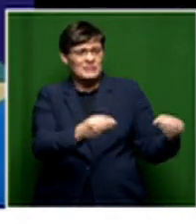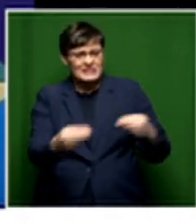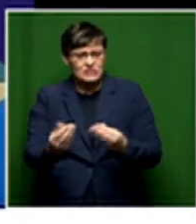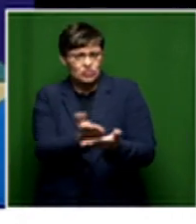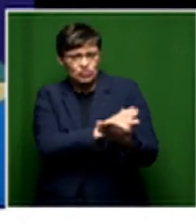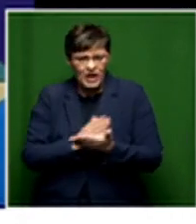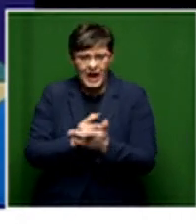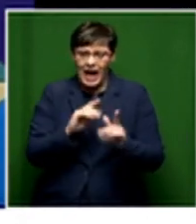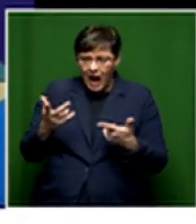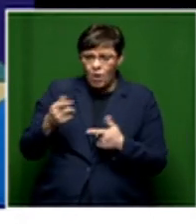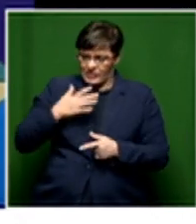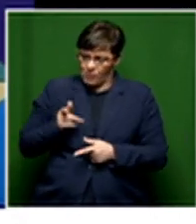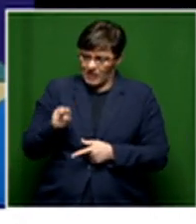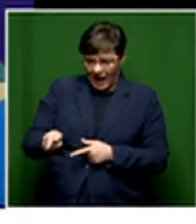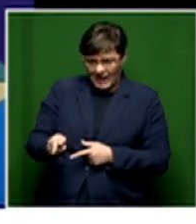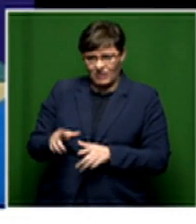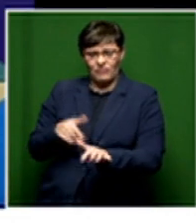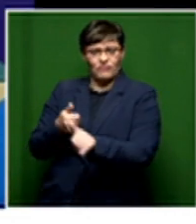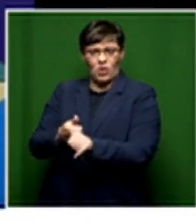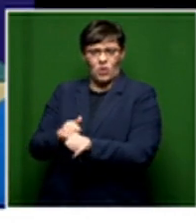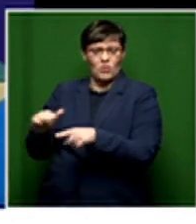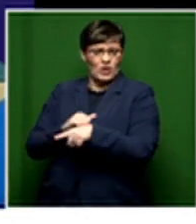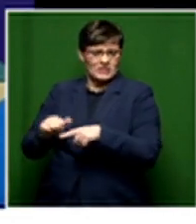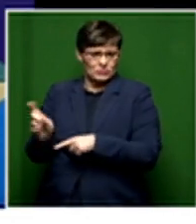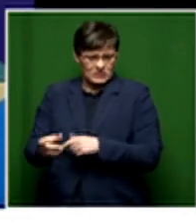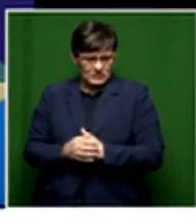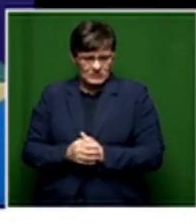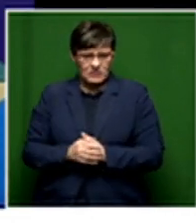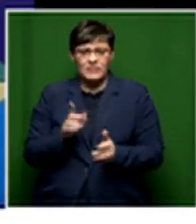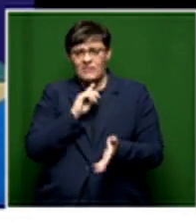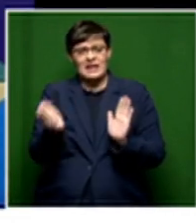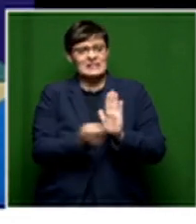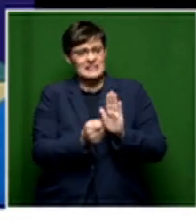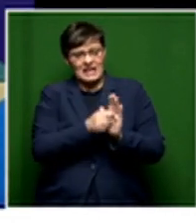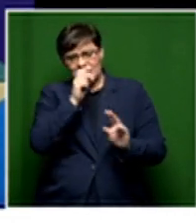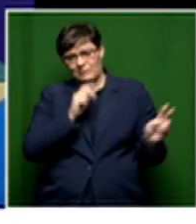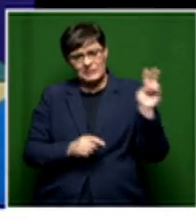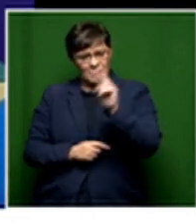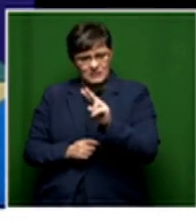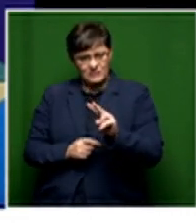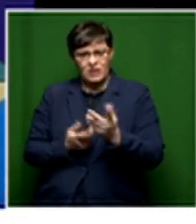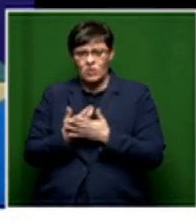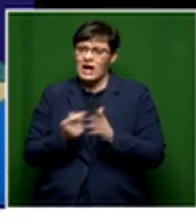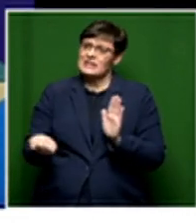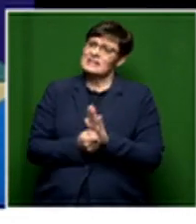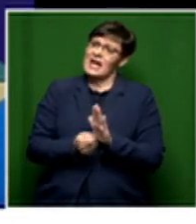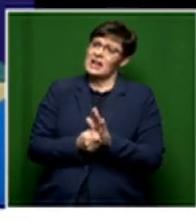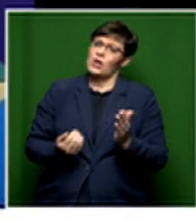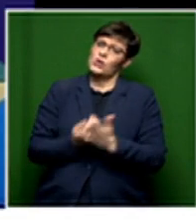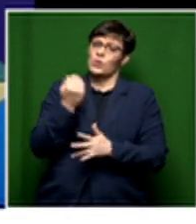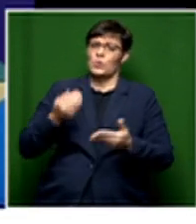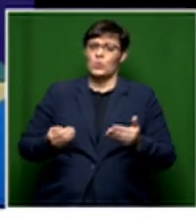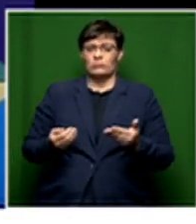how they've applied certain practices and what those results are. We're going to get a sales perspective of what it is like to sell in the new